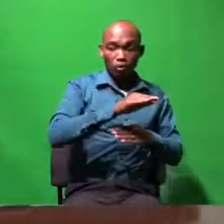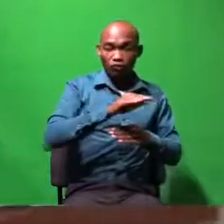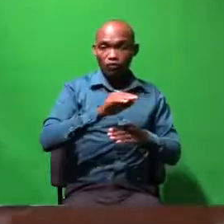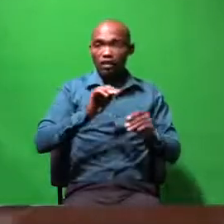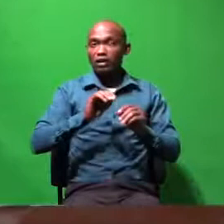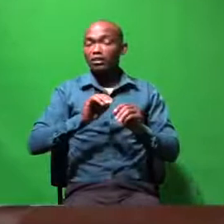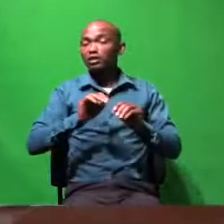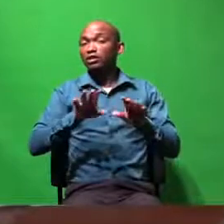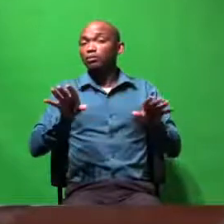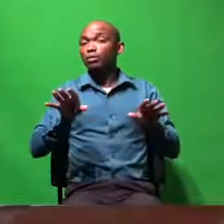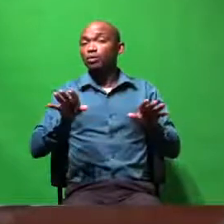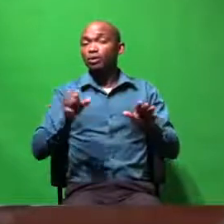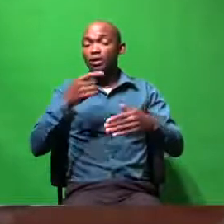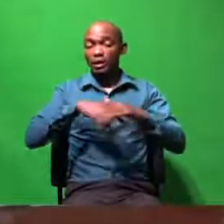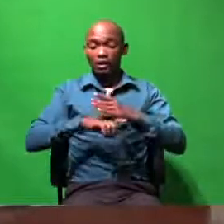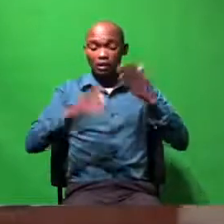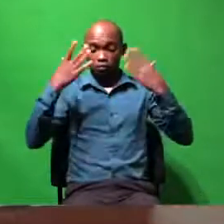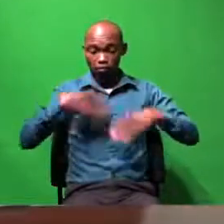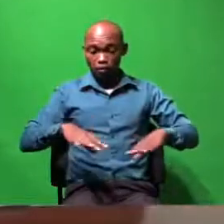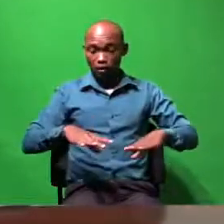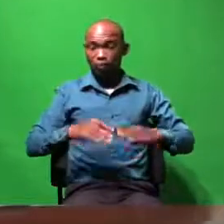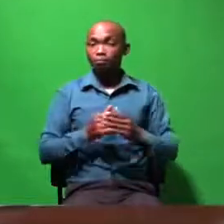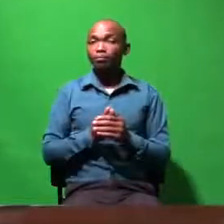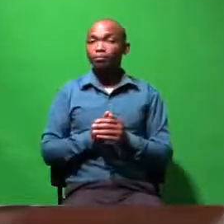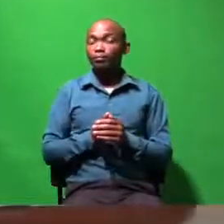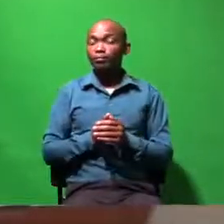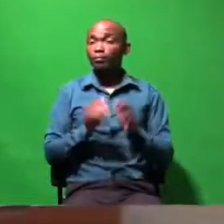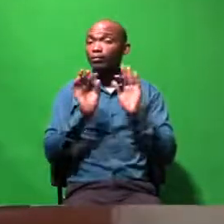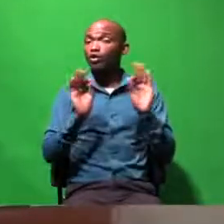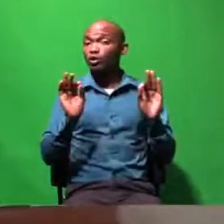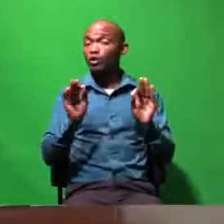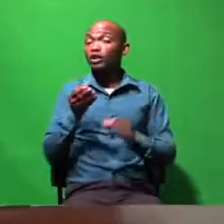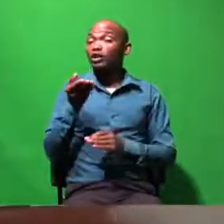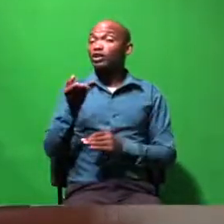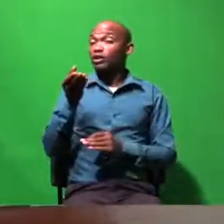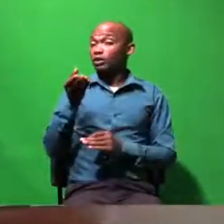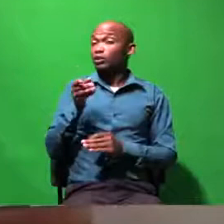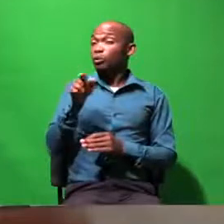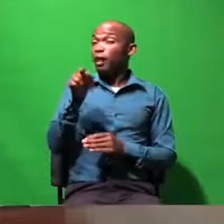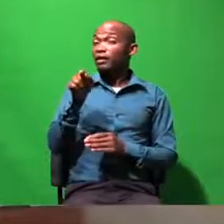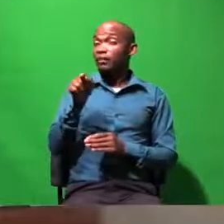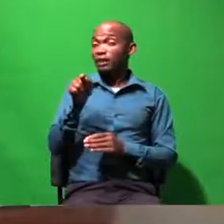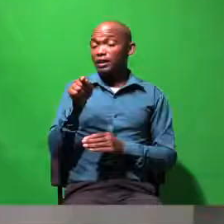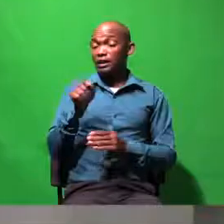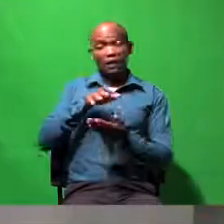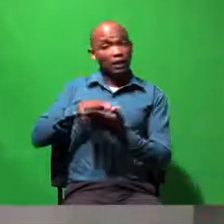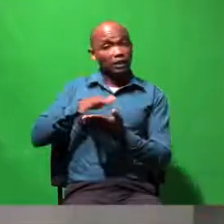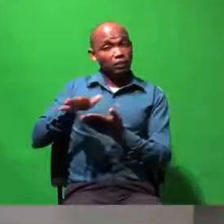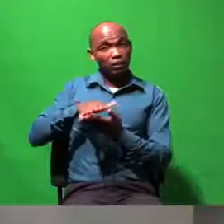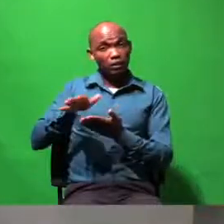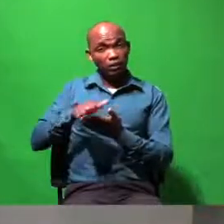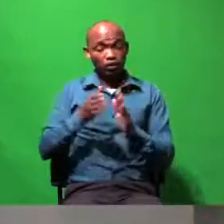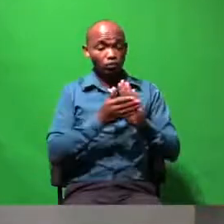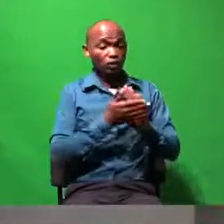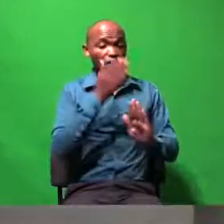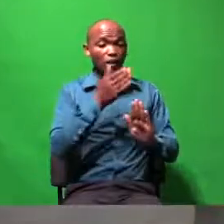distribute in each part of the body. Good. So, in this explanation, we will start